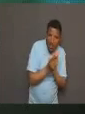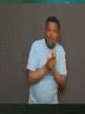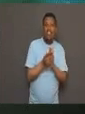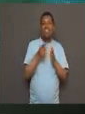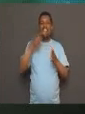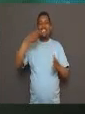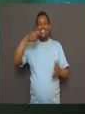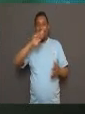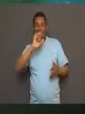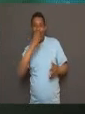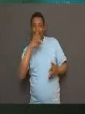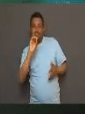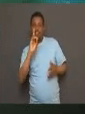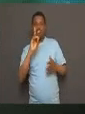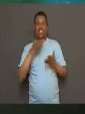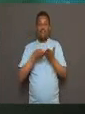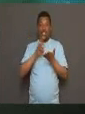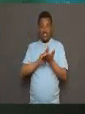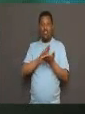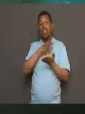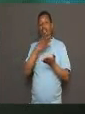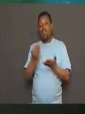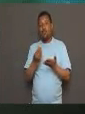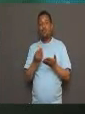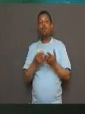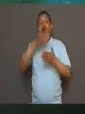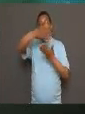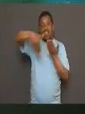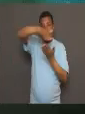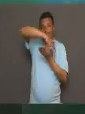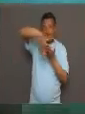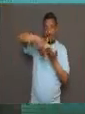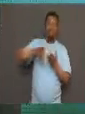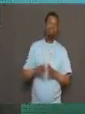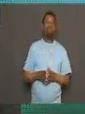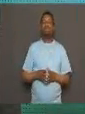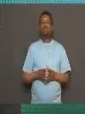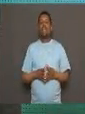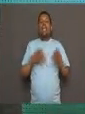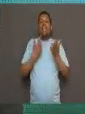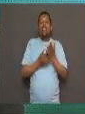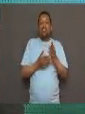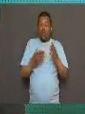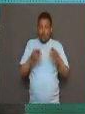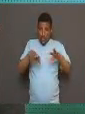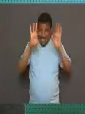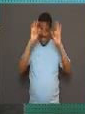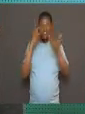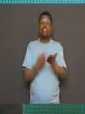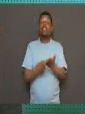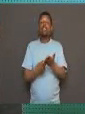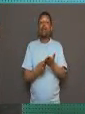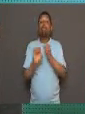grid references and boundaries. In order to get